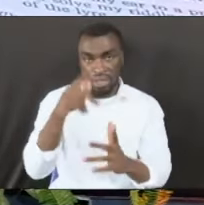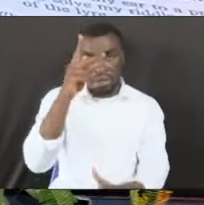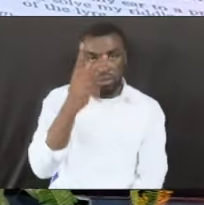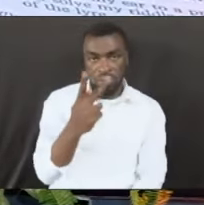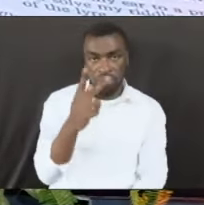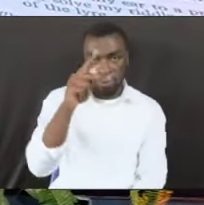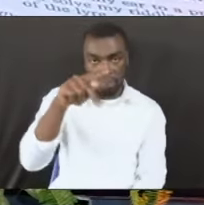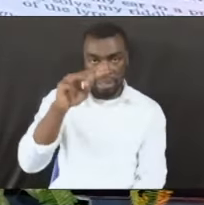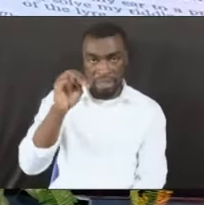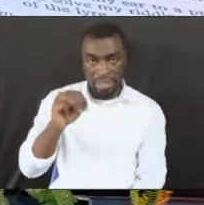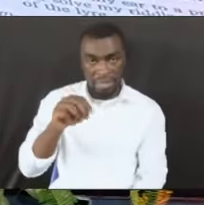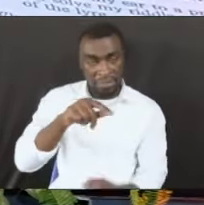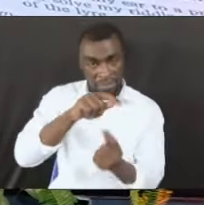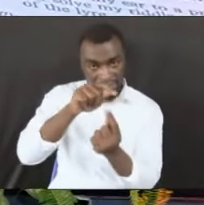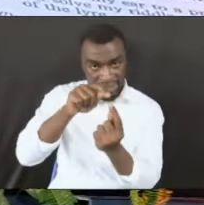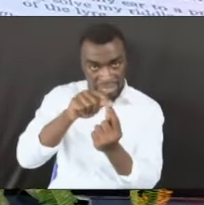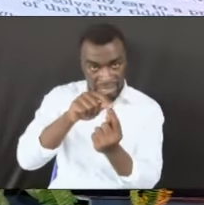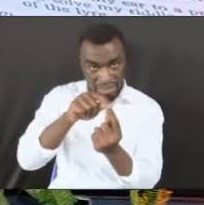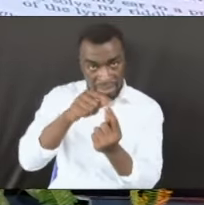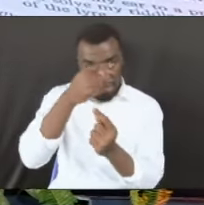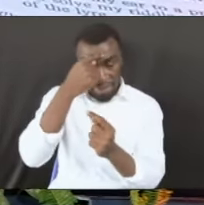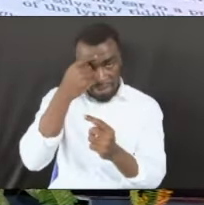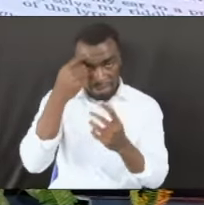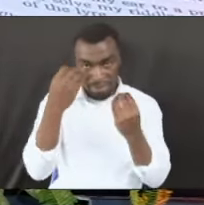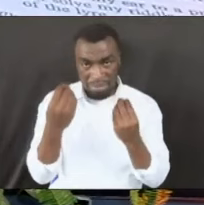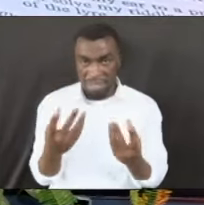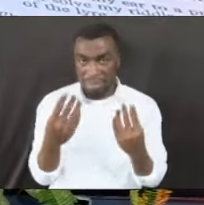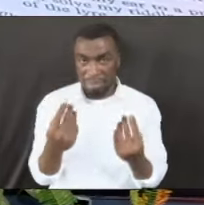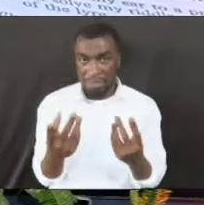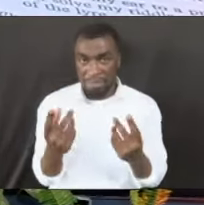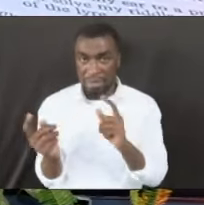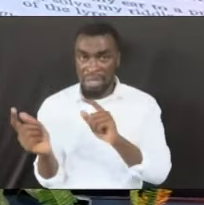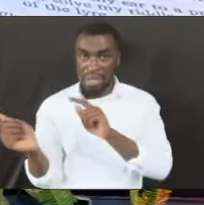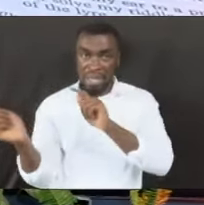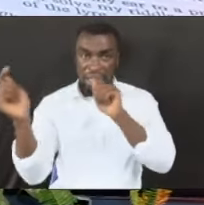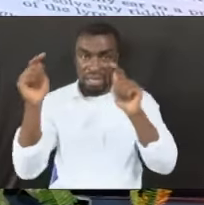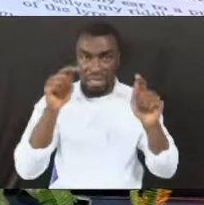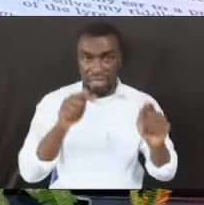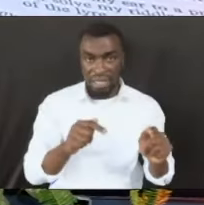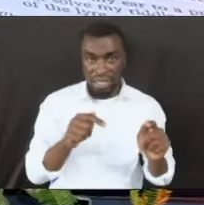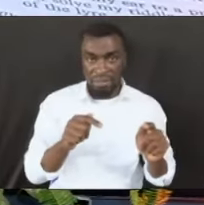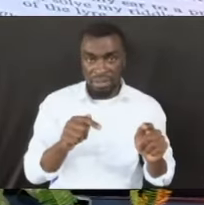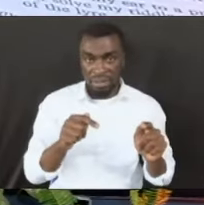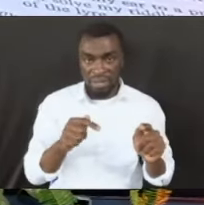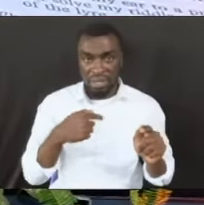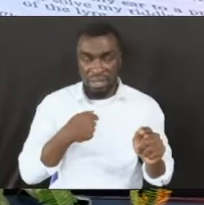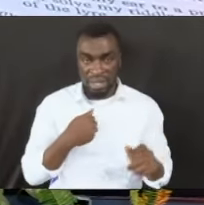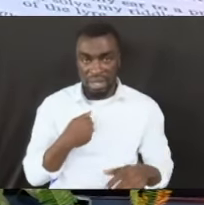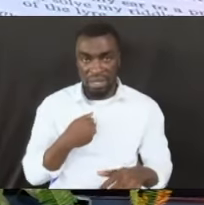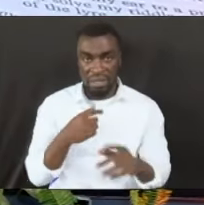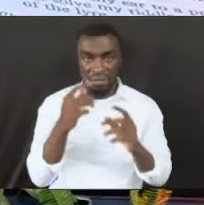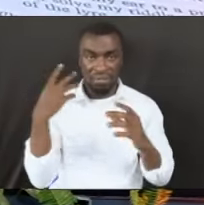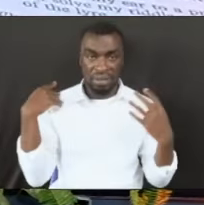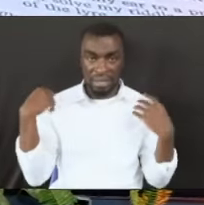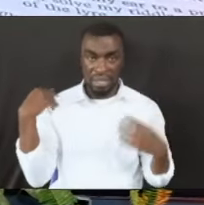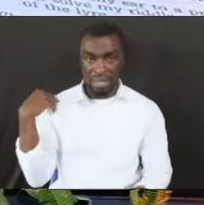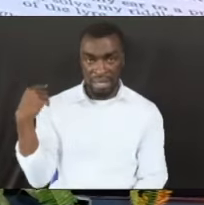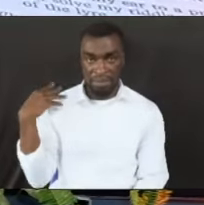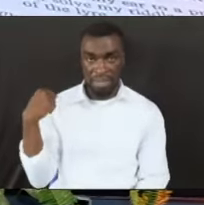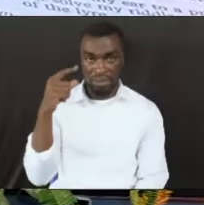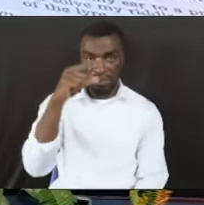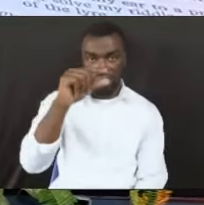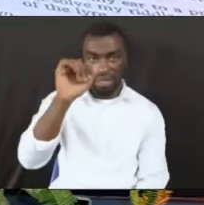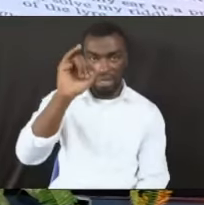many people will be back, so that we can approach the numbers of Gideon. That